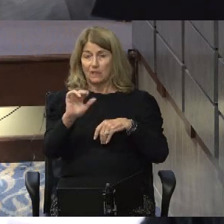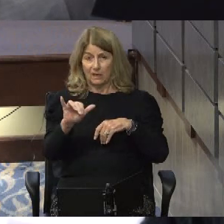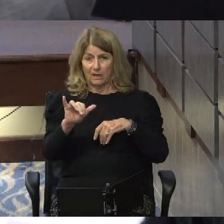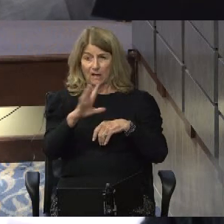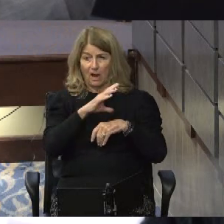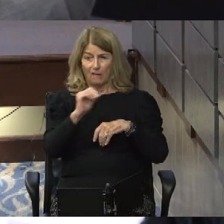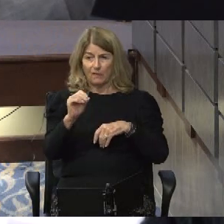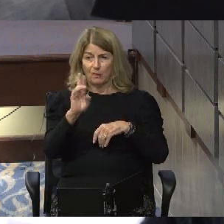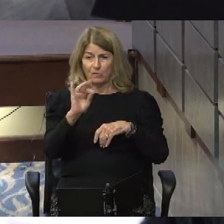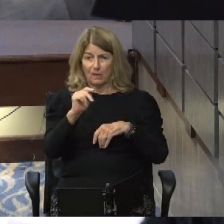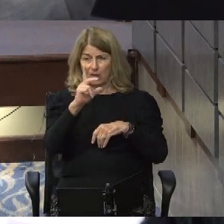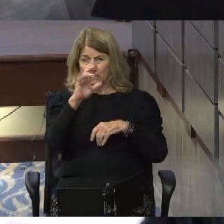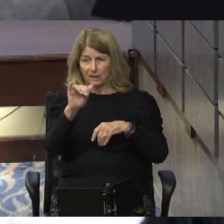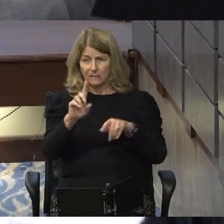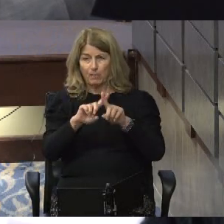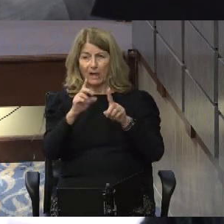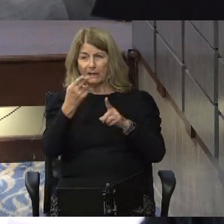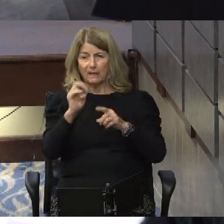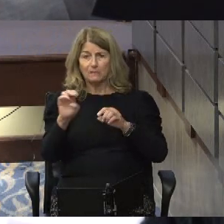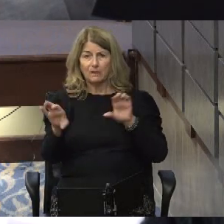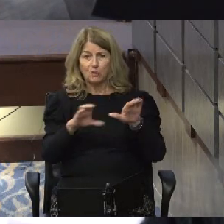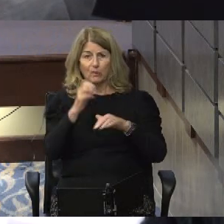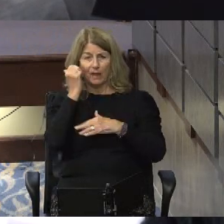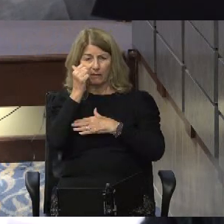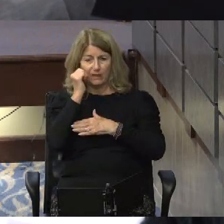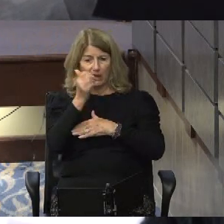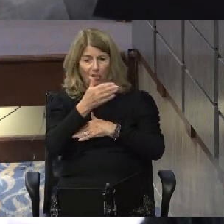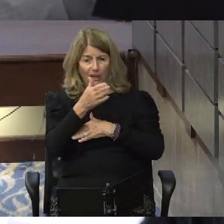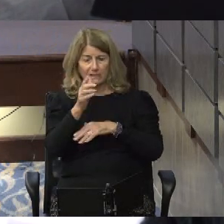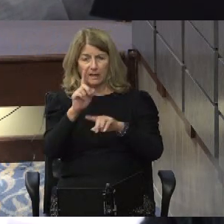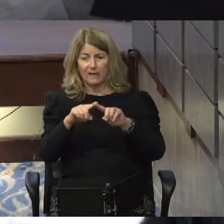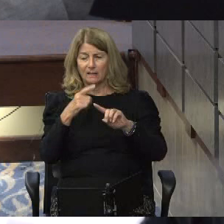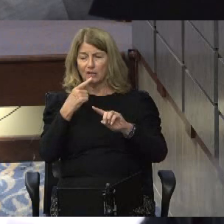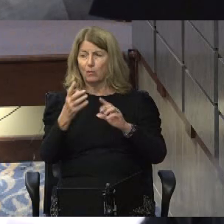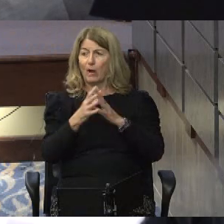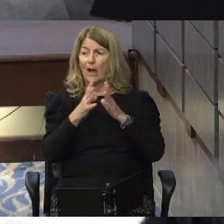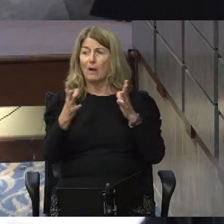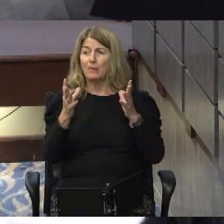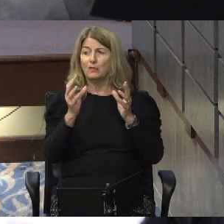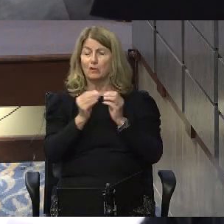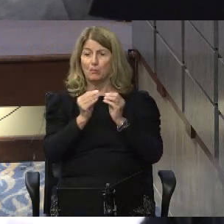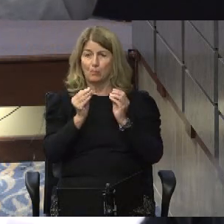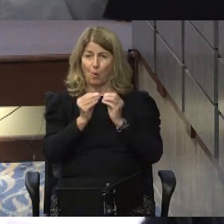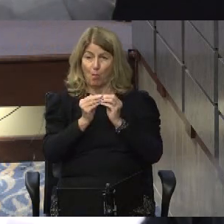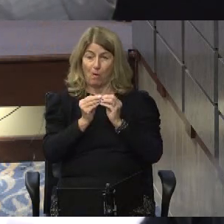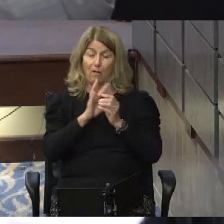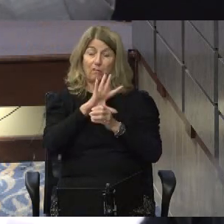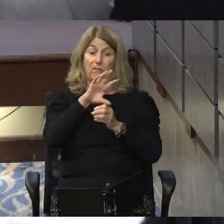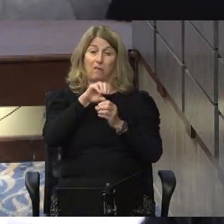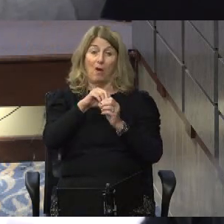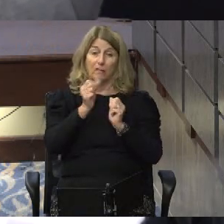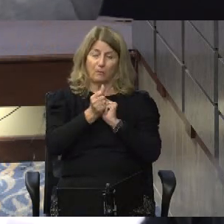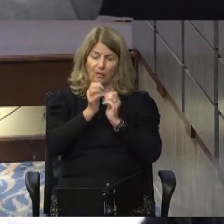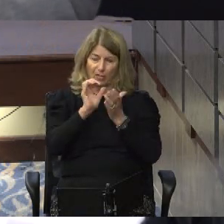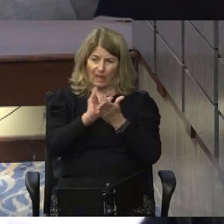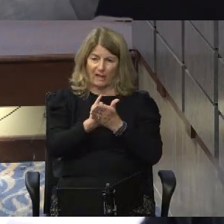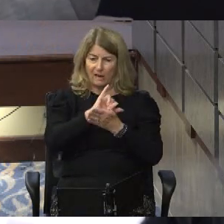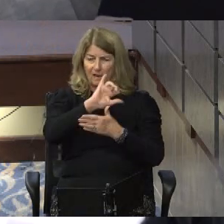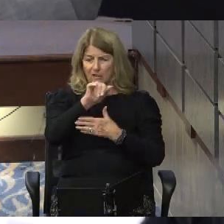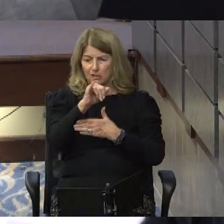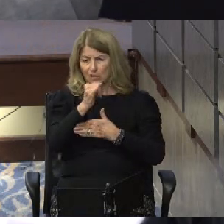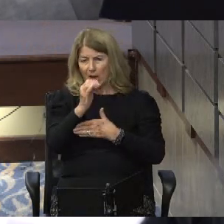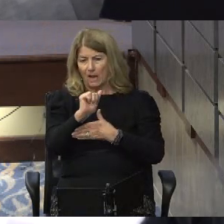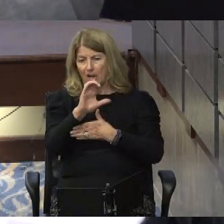spearheading the day-to-day stuff, and I can't tell you how much work is going into that. See Jacob and the team back there